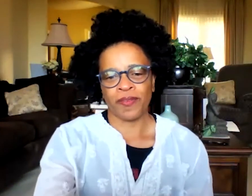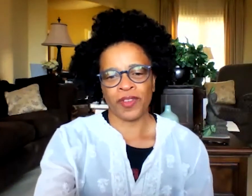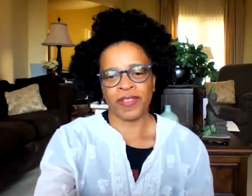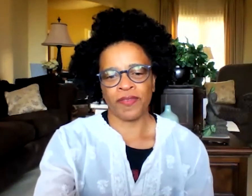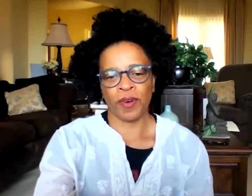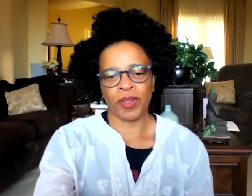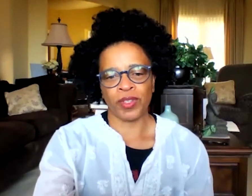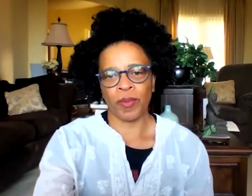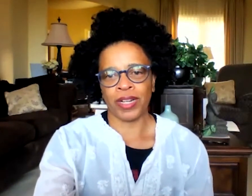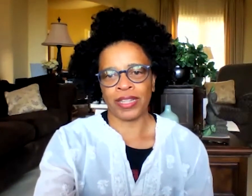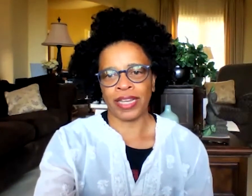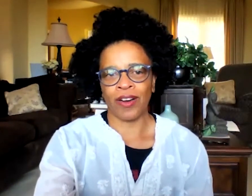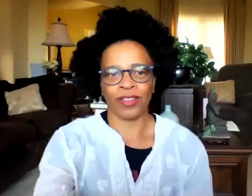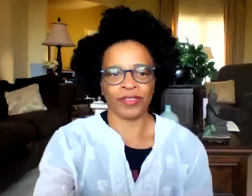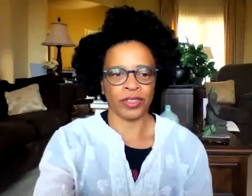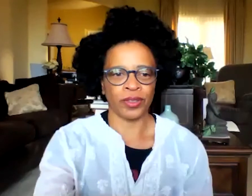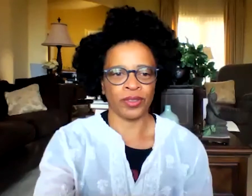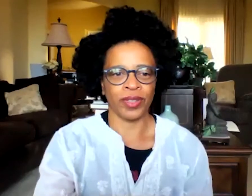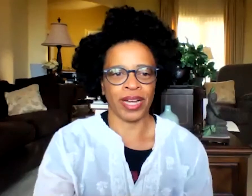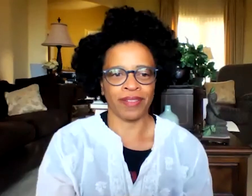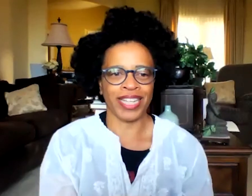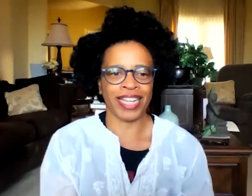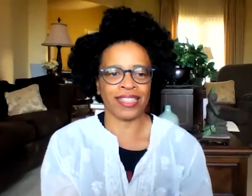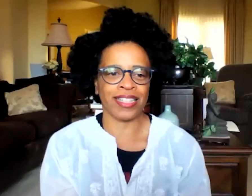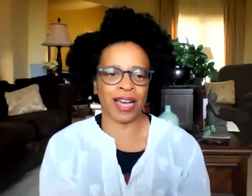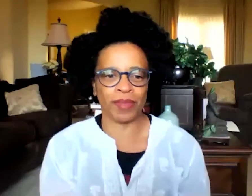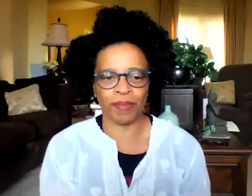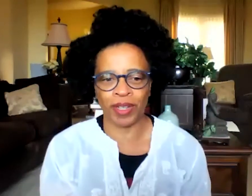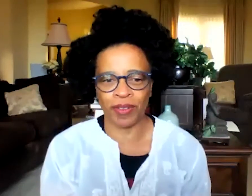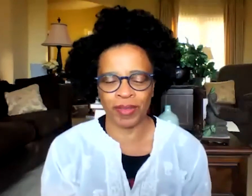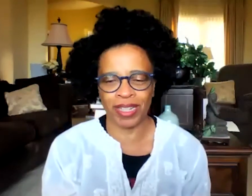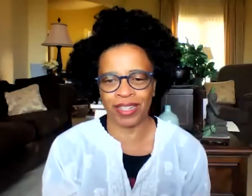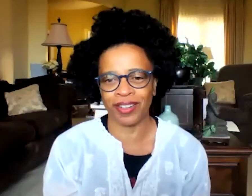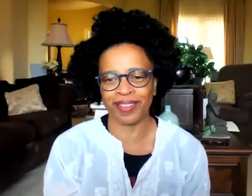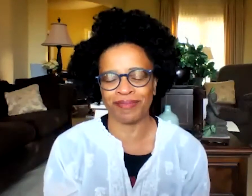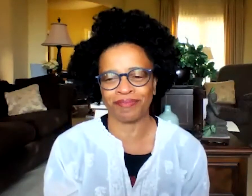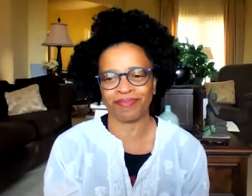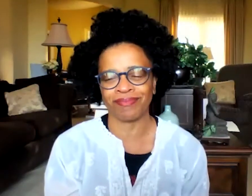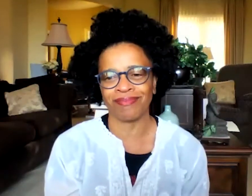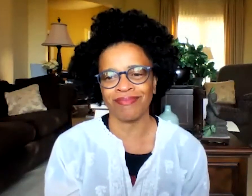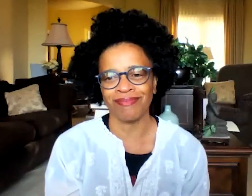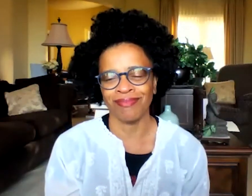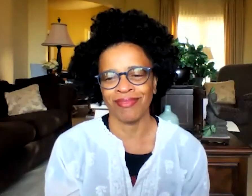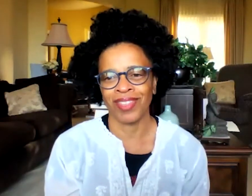So I first and foremost, I want to thank all of you who have taken the time to be with me here